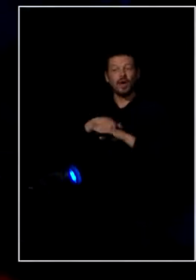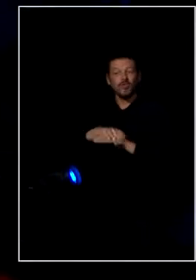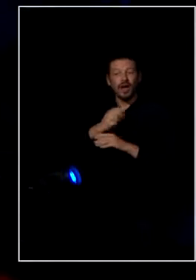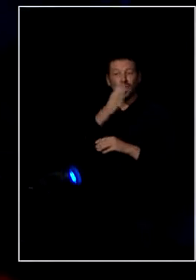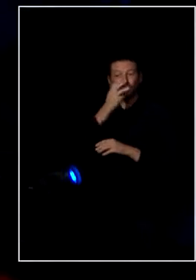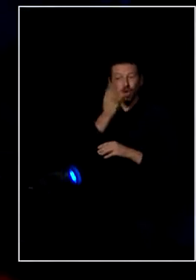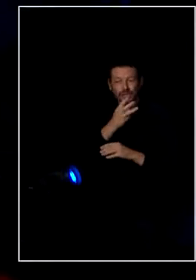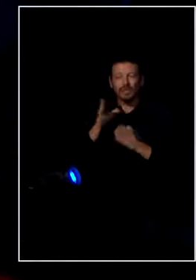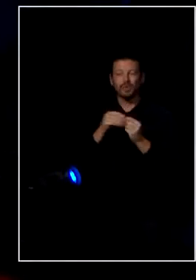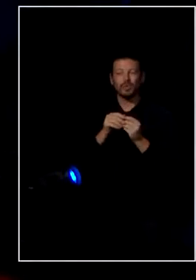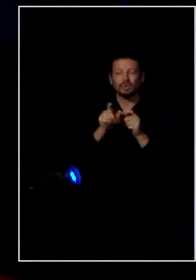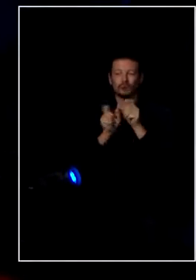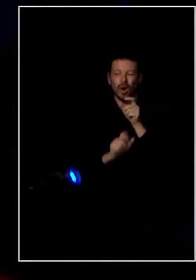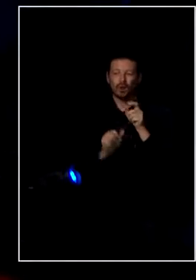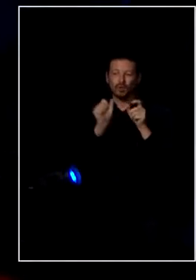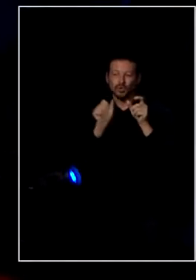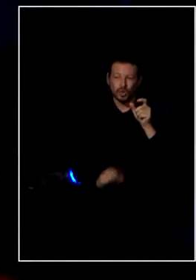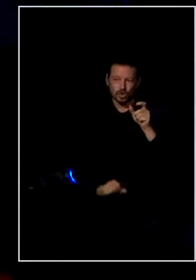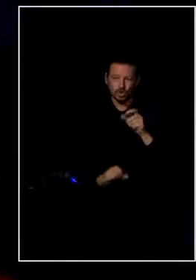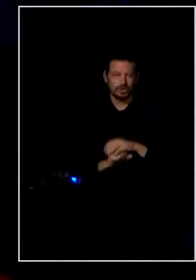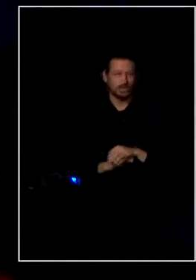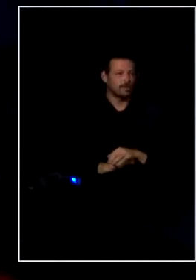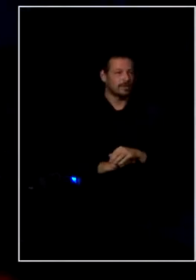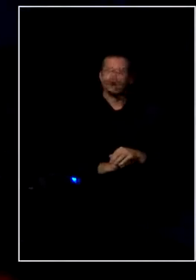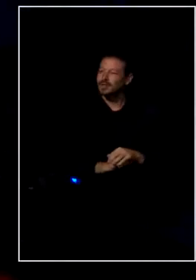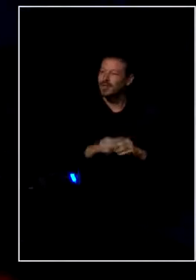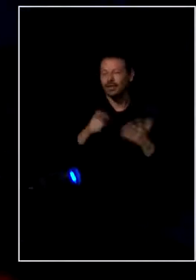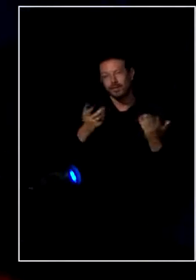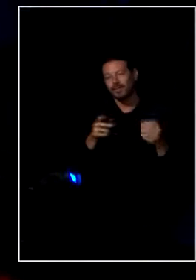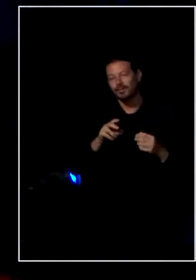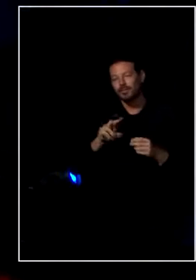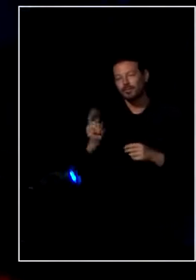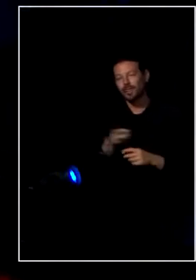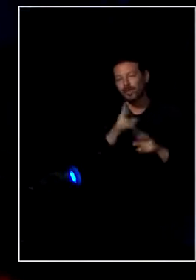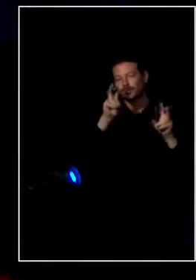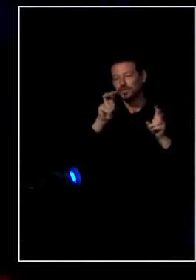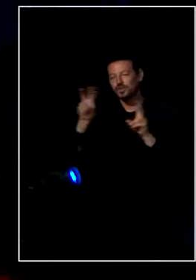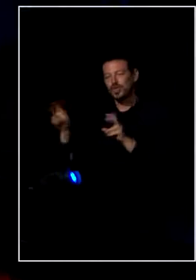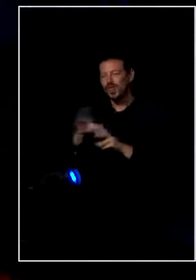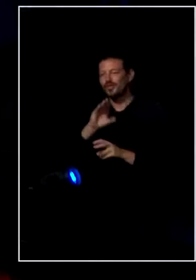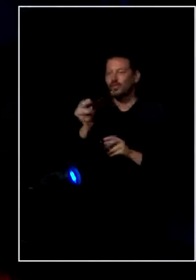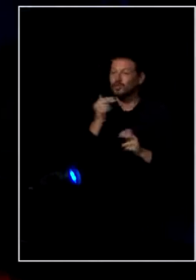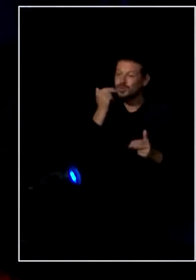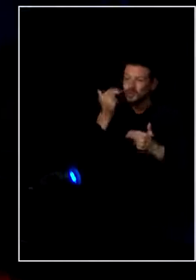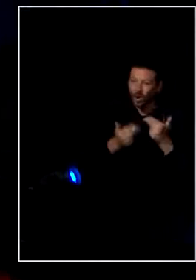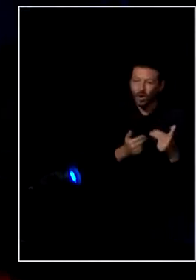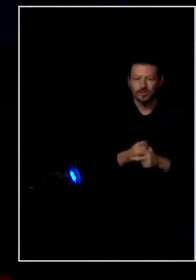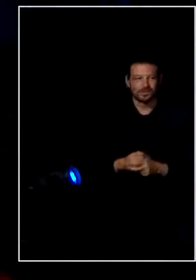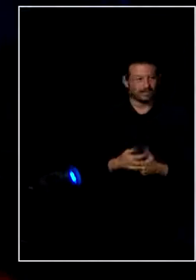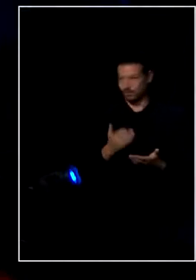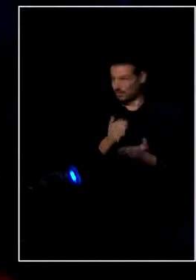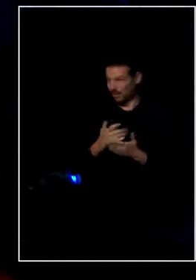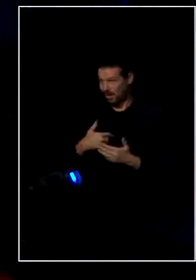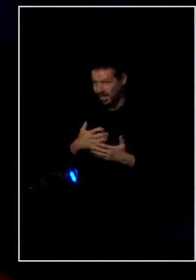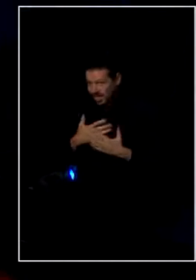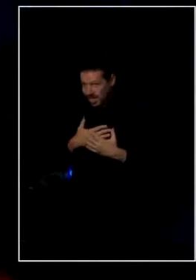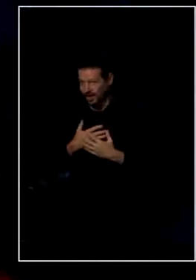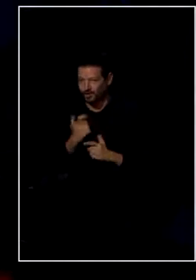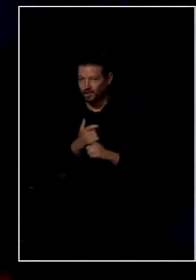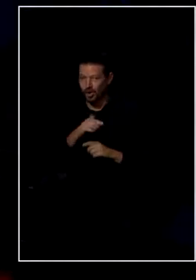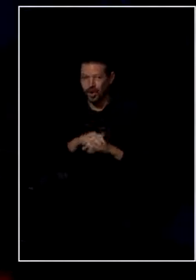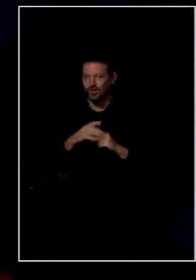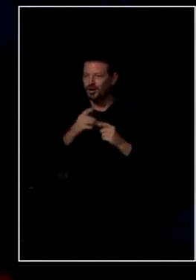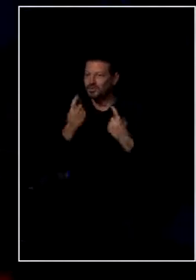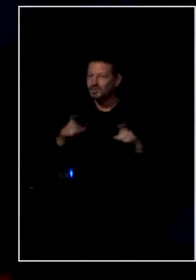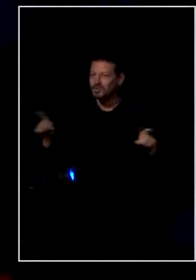haven't already figured out, both of the titles of those are from songs I like. Basically, I just want to talk about music most of the time. I don't